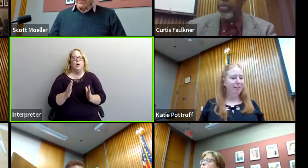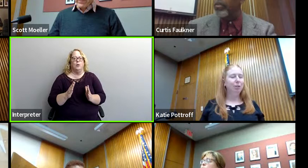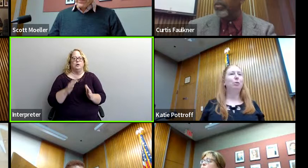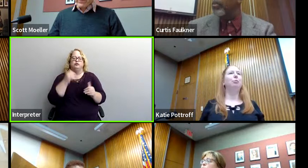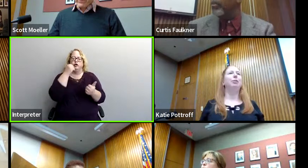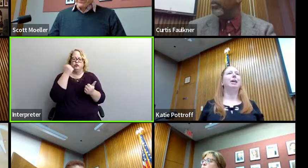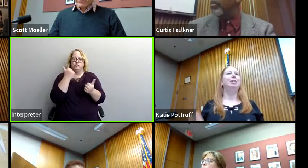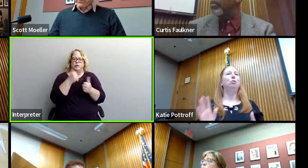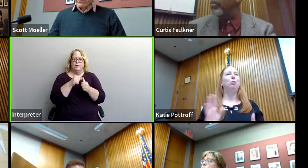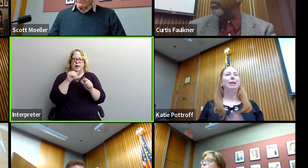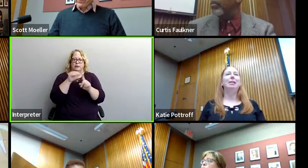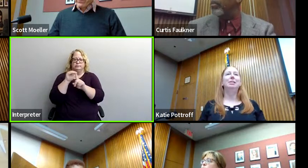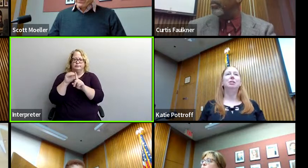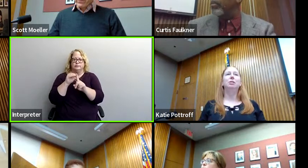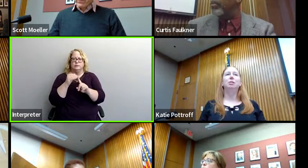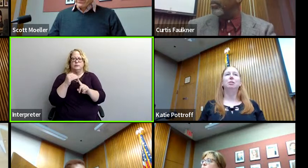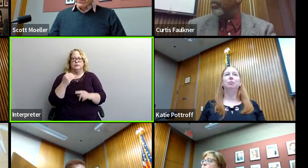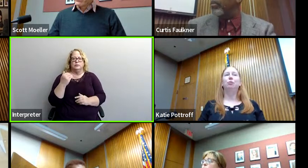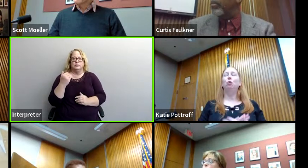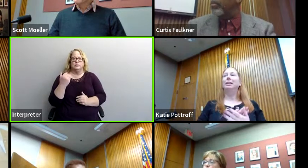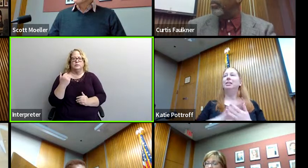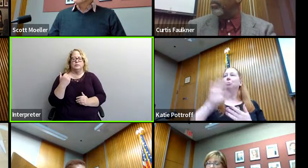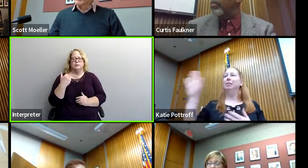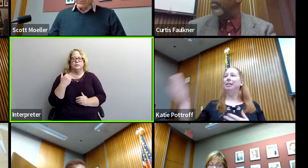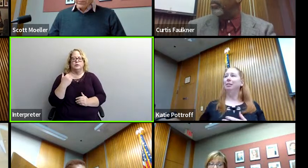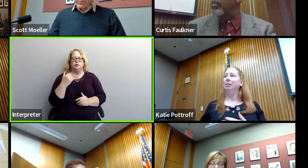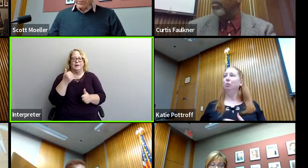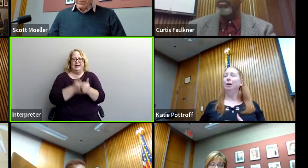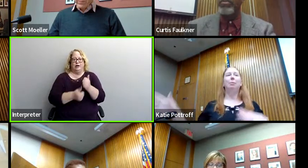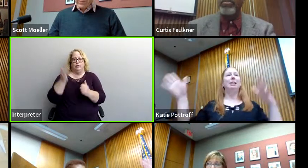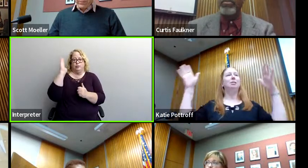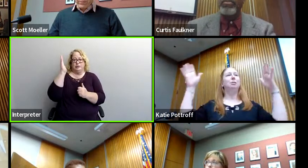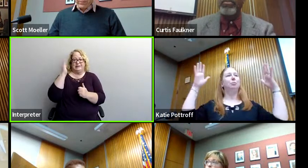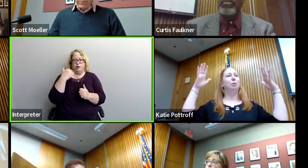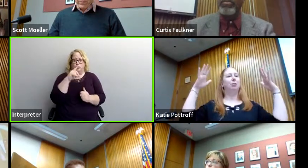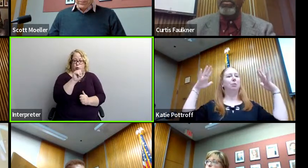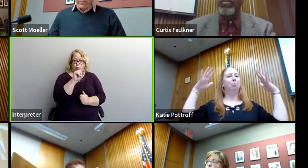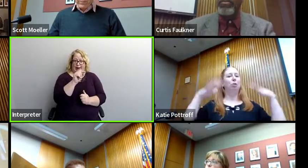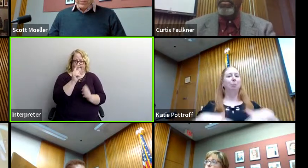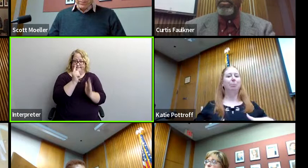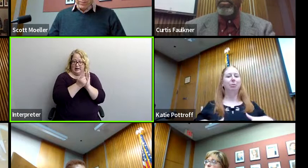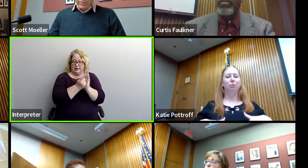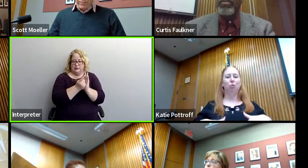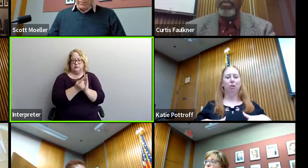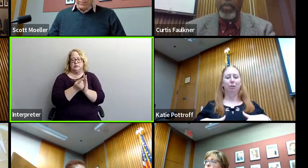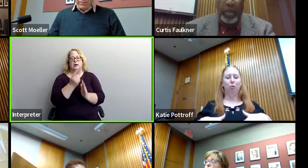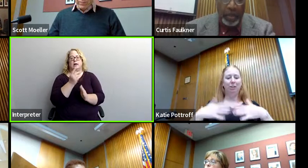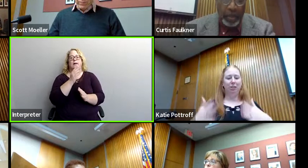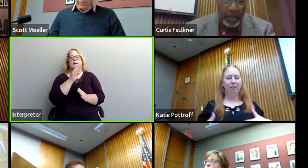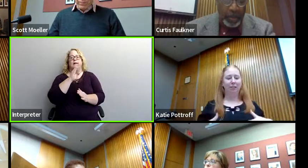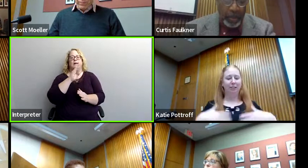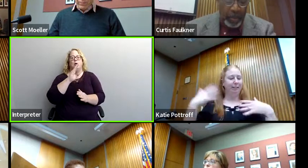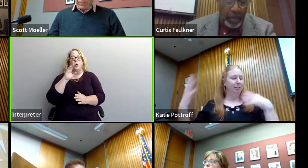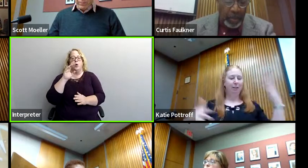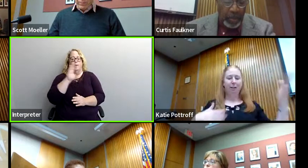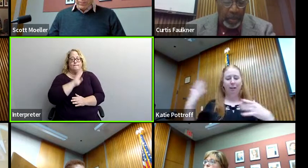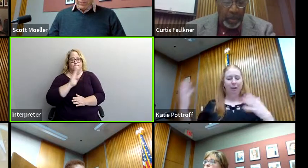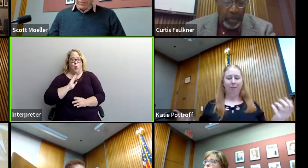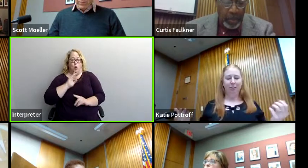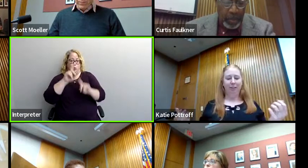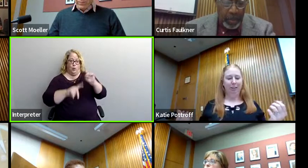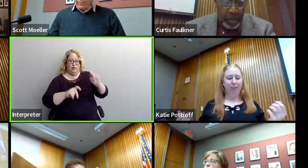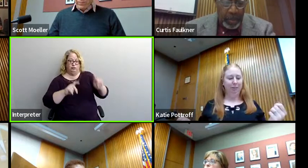well, just to remind everyone, we've got 20 minutes for each presenter, 20 minutes per board member for questions